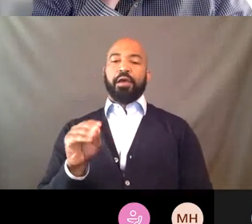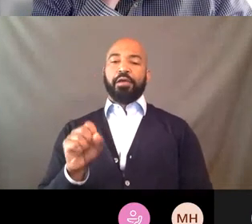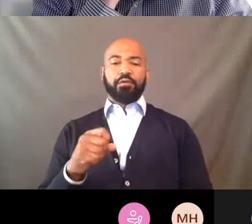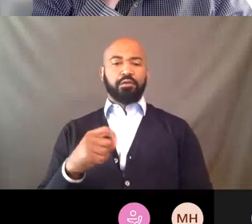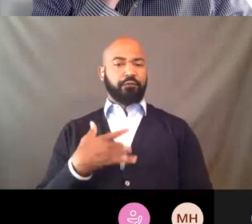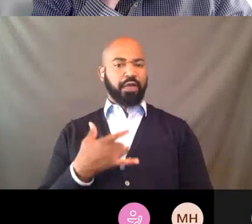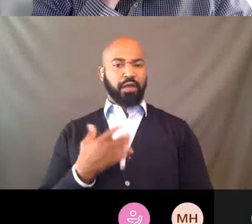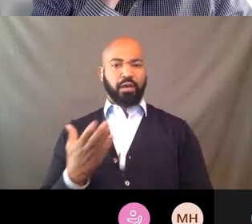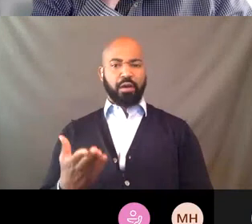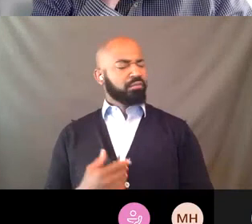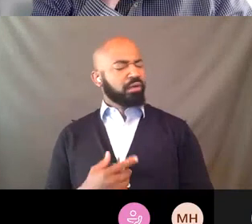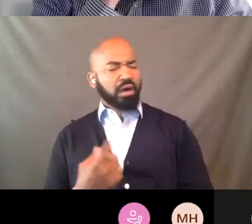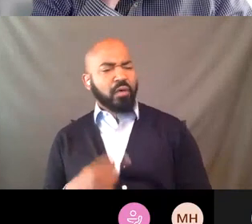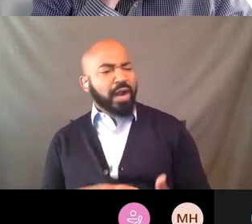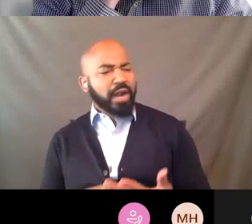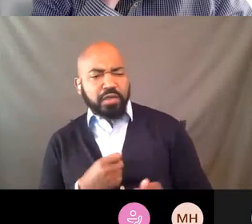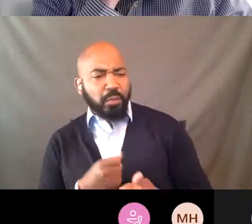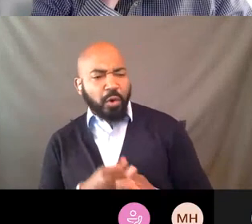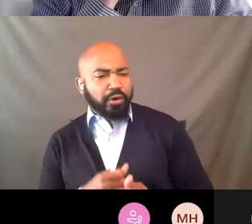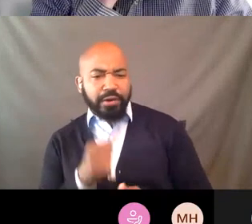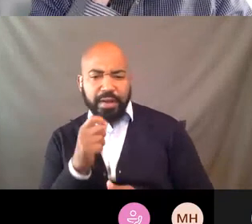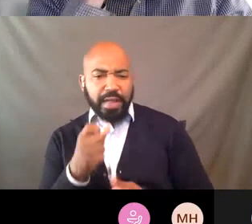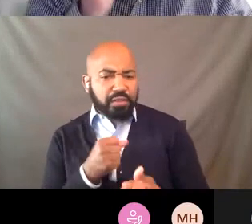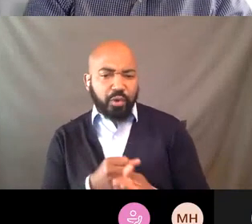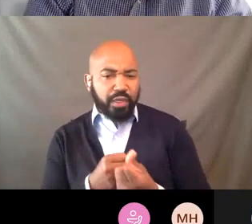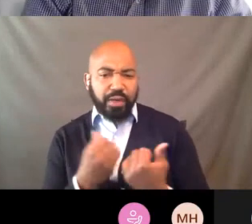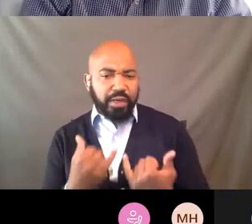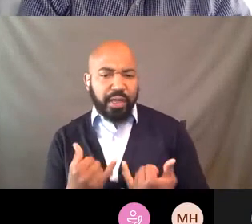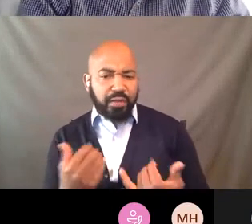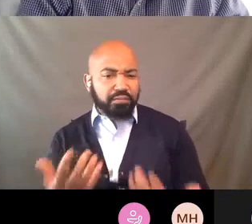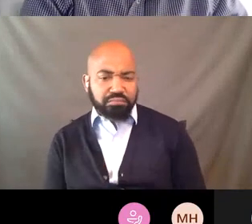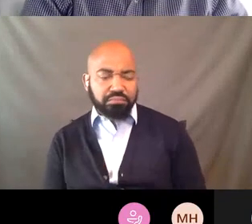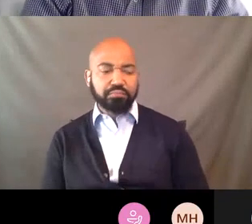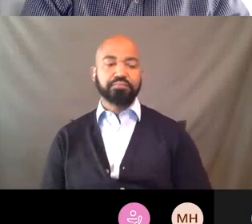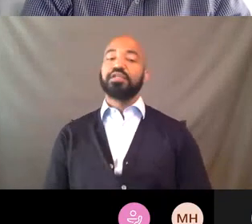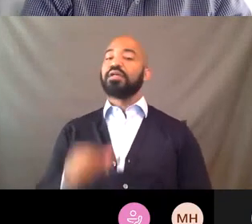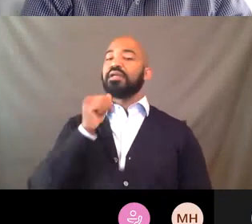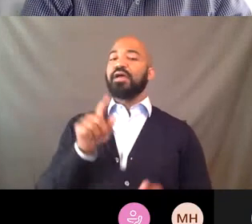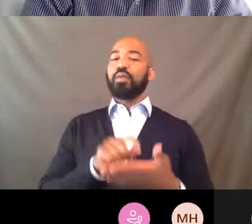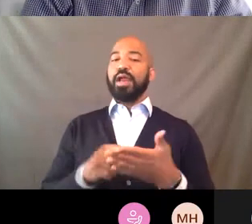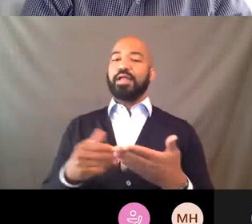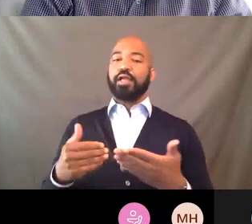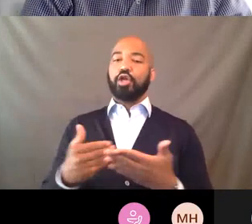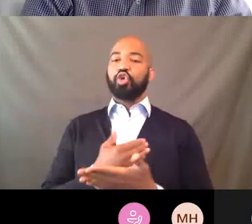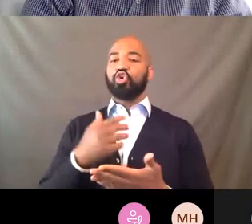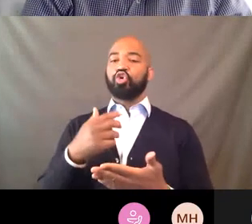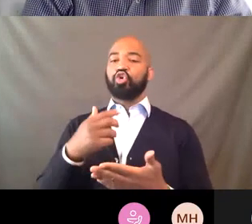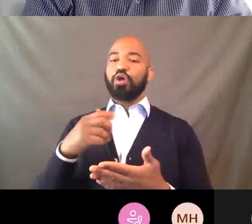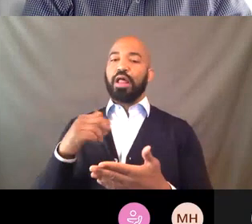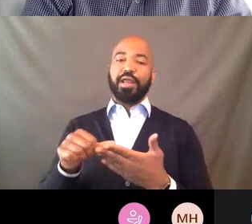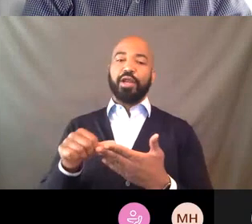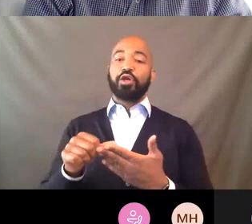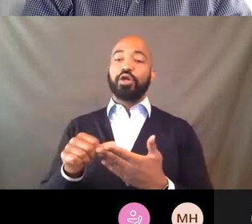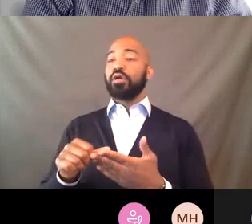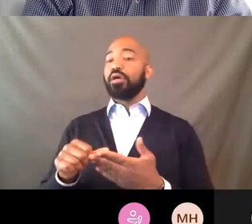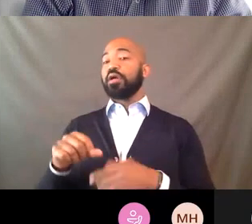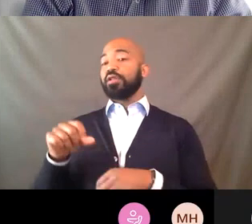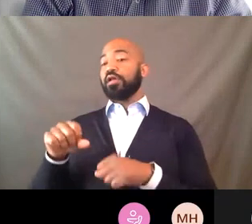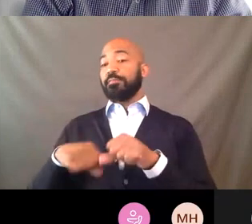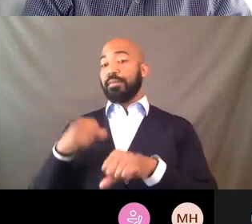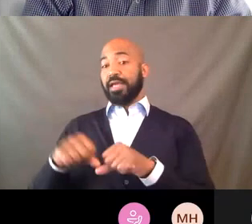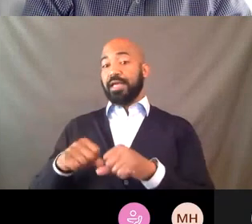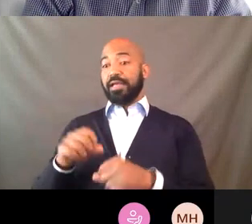Yeah, what are we in favor for and not are in favor for? So not writing a new letter, just signing on to what the Bike Fed, or to